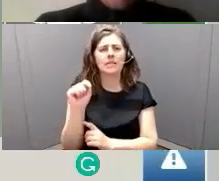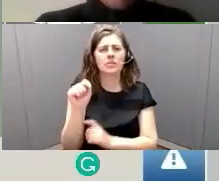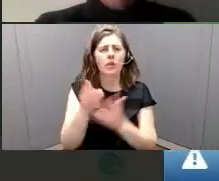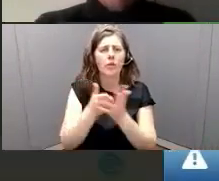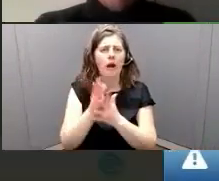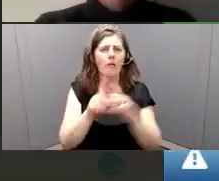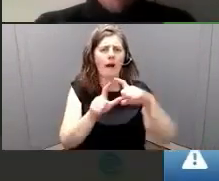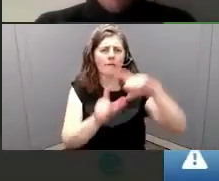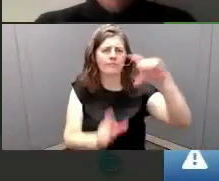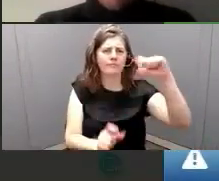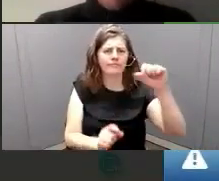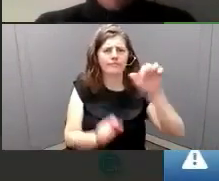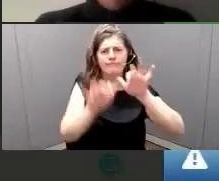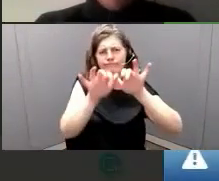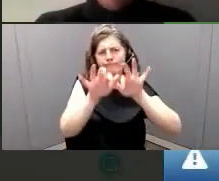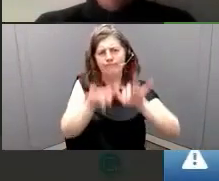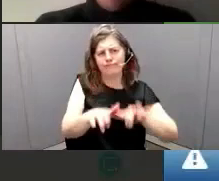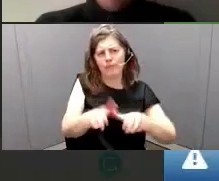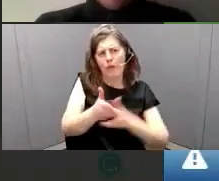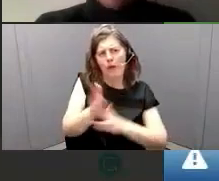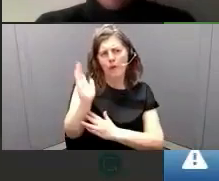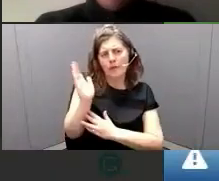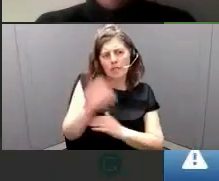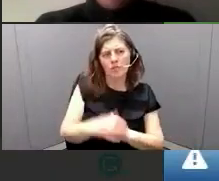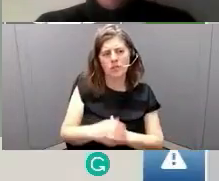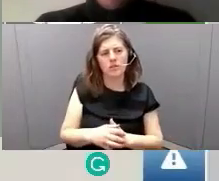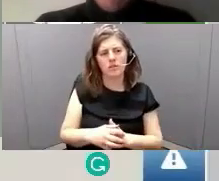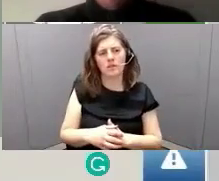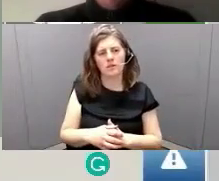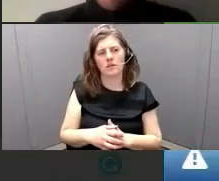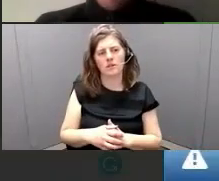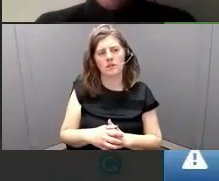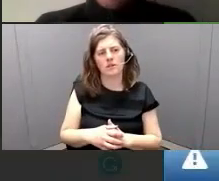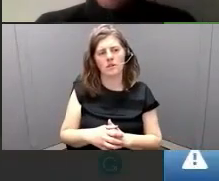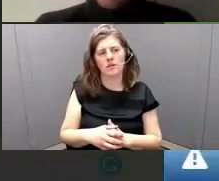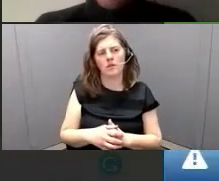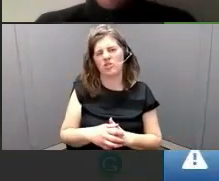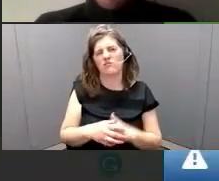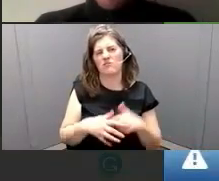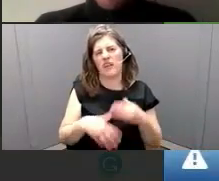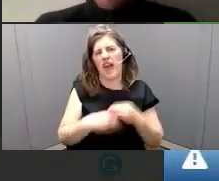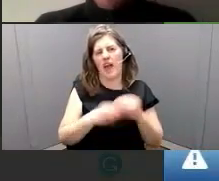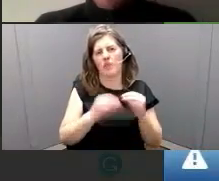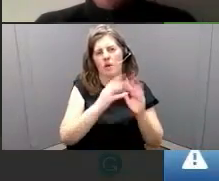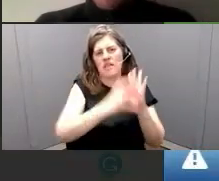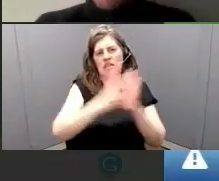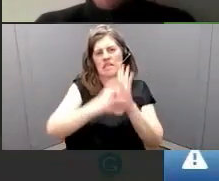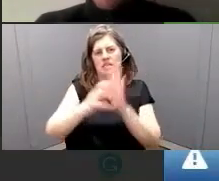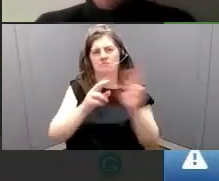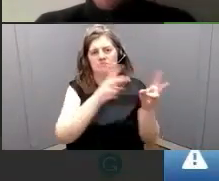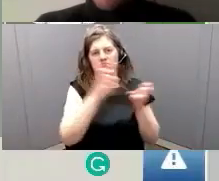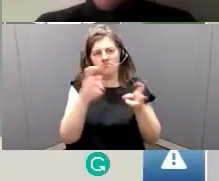here, or throughout our presentation. So let me just do that quickly.